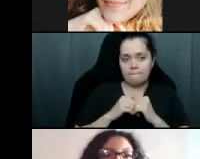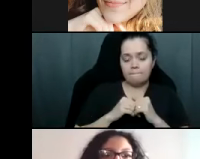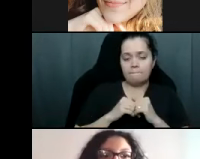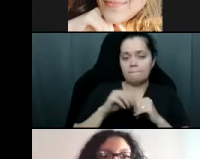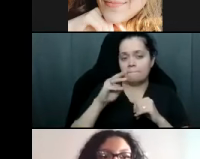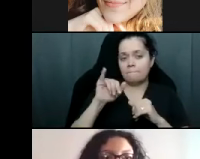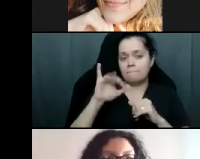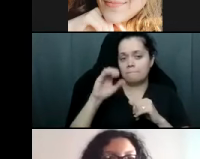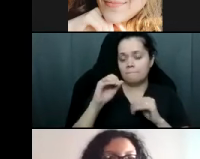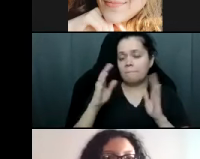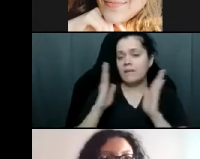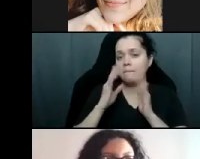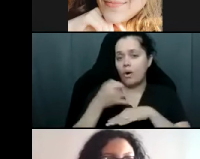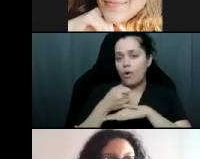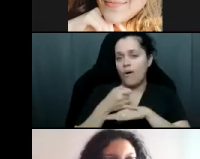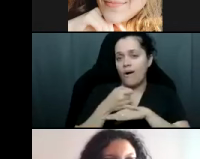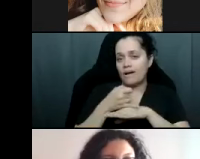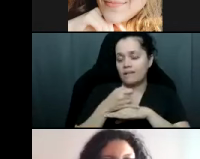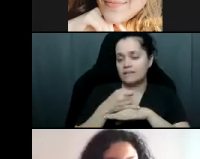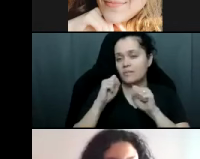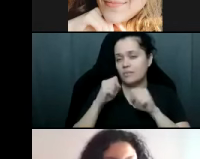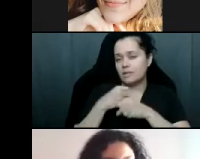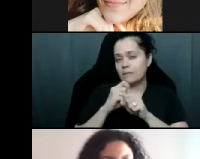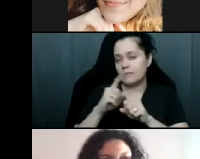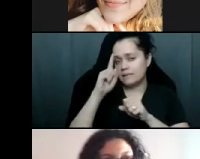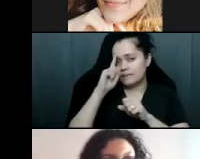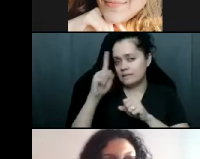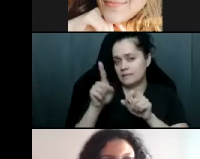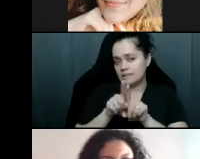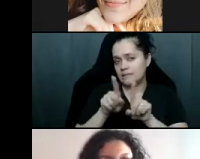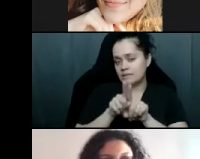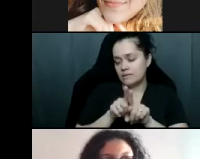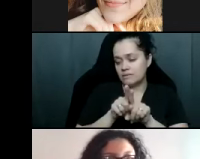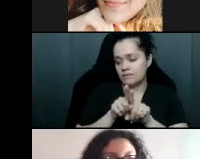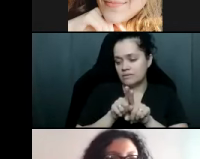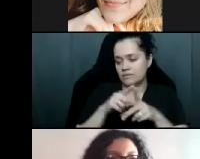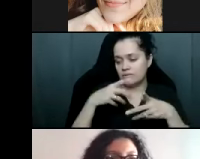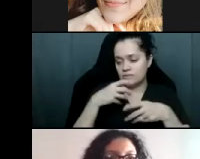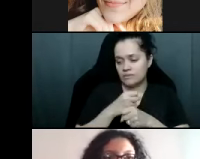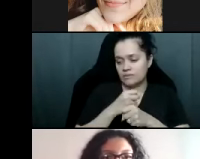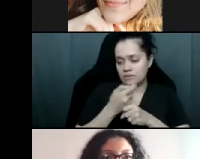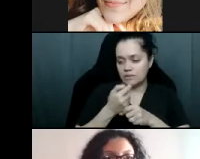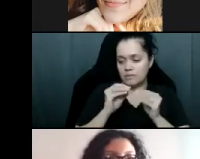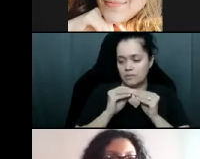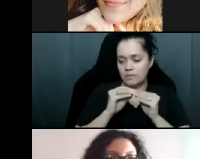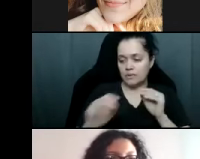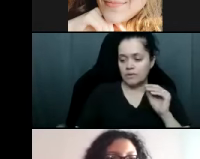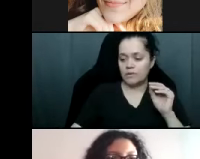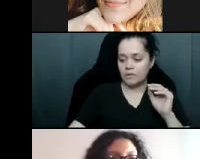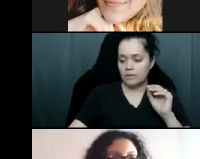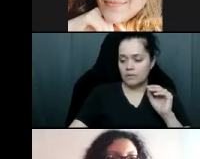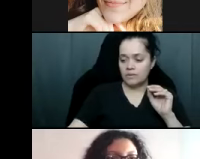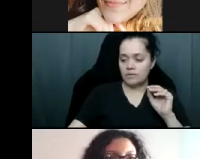Micronesia, small islands, and you know, it probably makes sense to cooperate a bit. So in